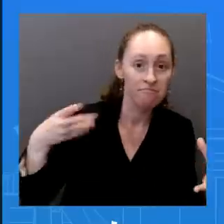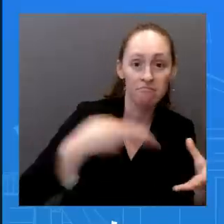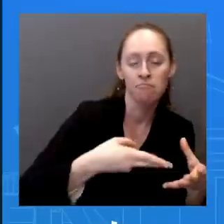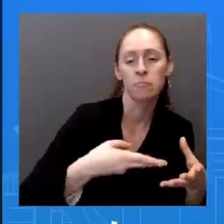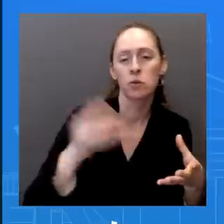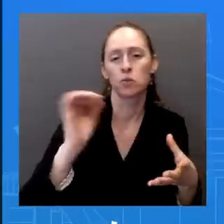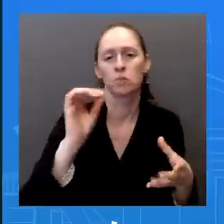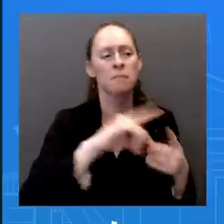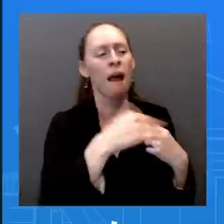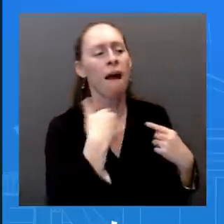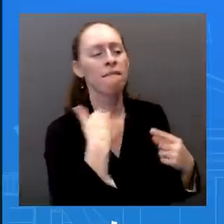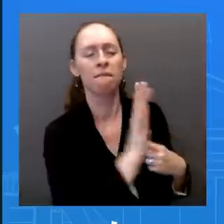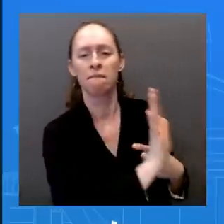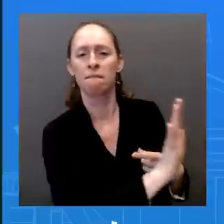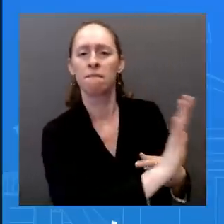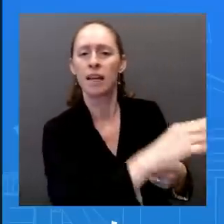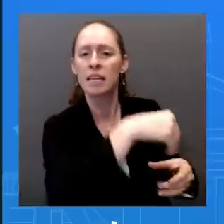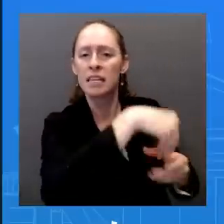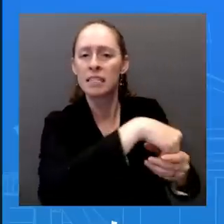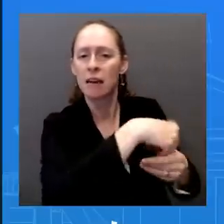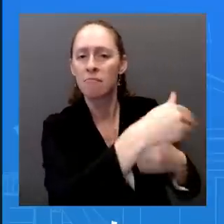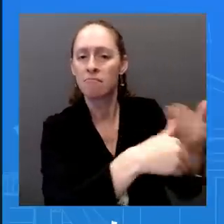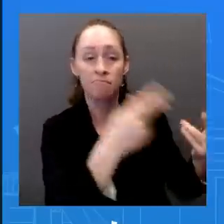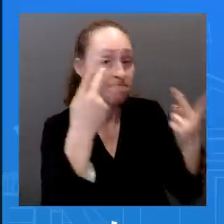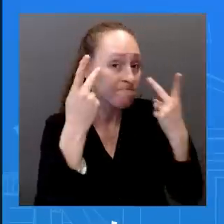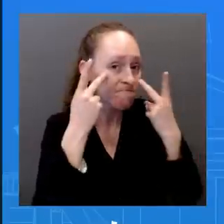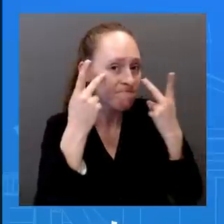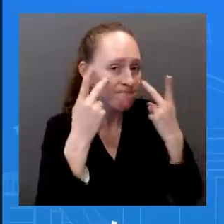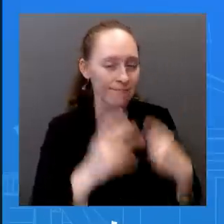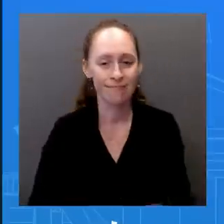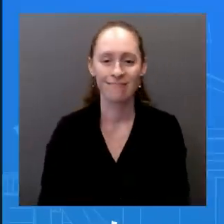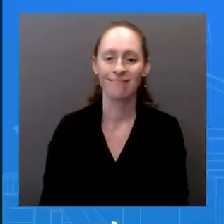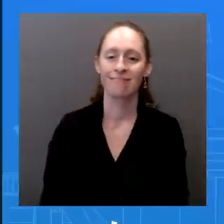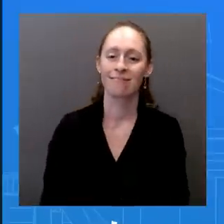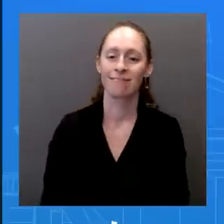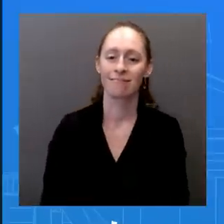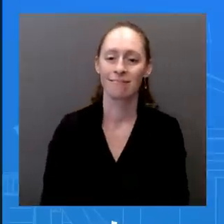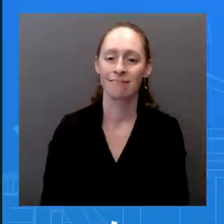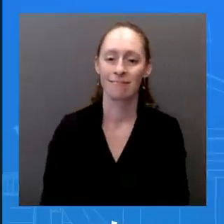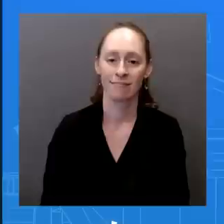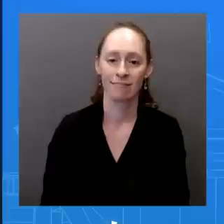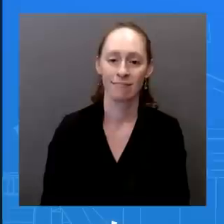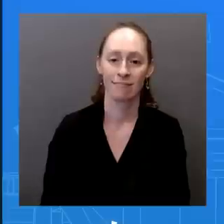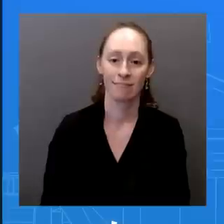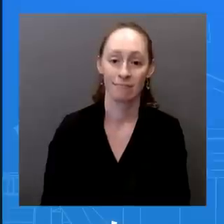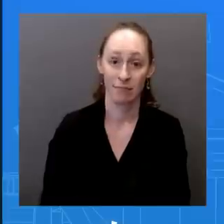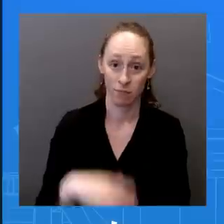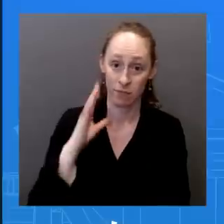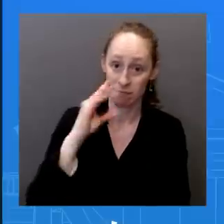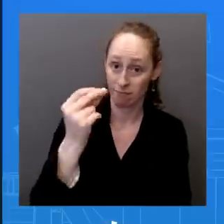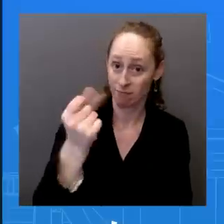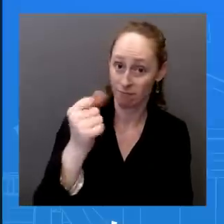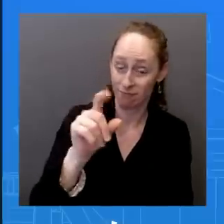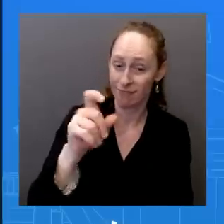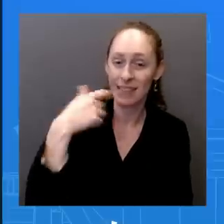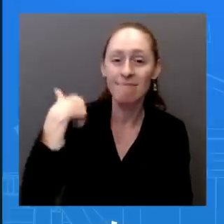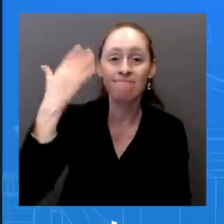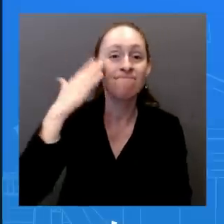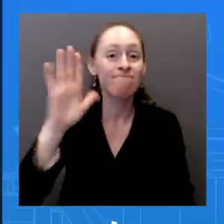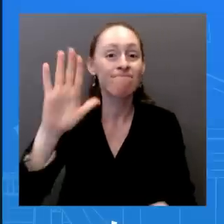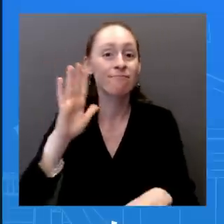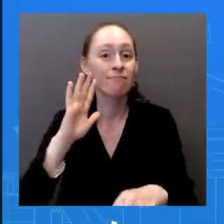of that. I don't expect a breakthrough in New York because it's not the main venue for moving the JCPOA forward, but we'll see what happens. I'll